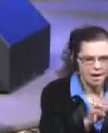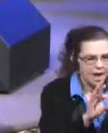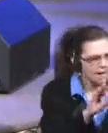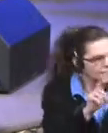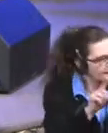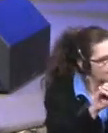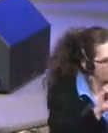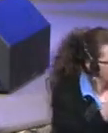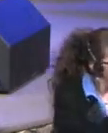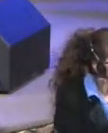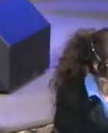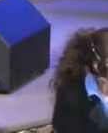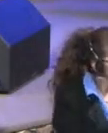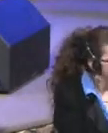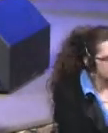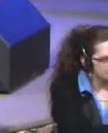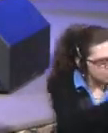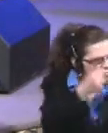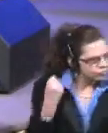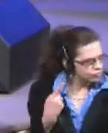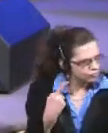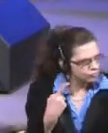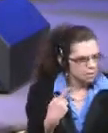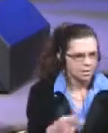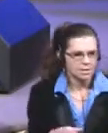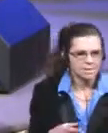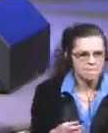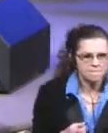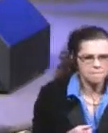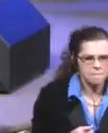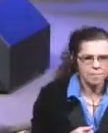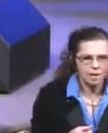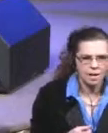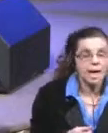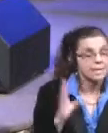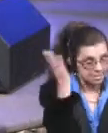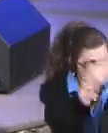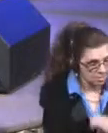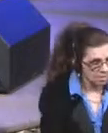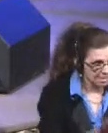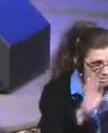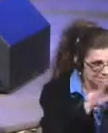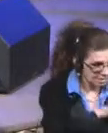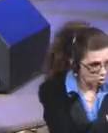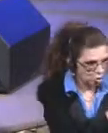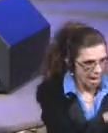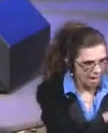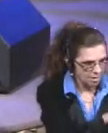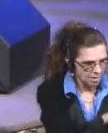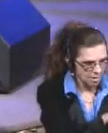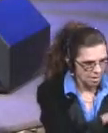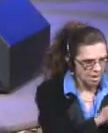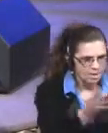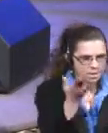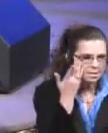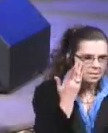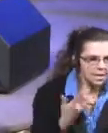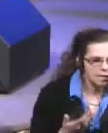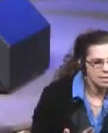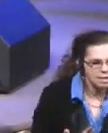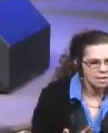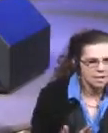horn of oil. He's David's slingshot. He's Isaiah's fig poultice. He's Hezekiah's sundial. He's Peter's shadow. He's Paul's aprons and handkerchiefs. He's